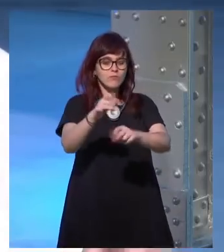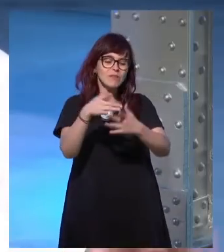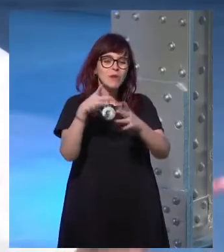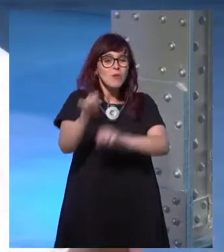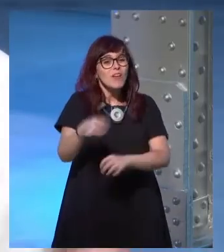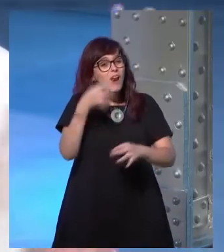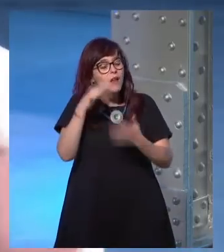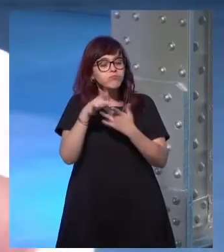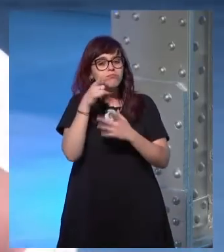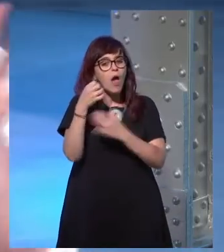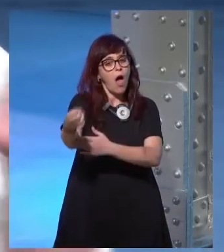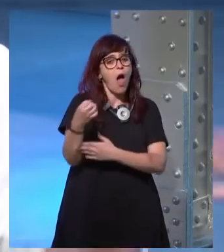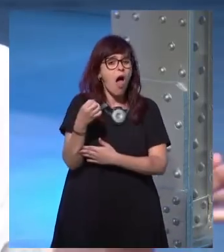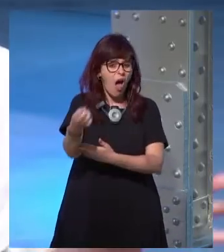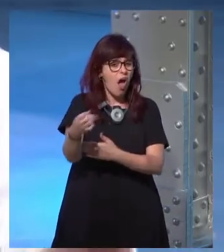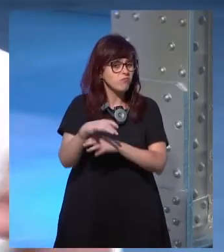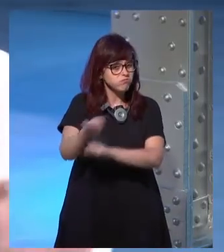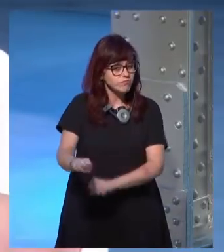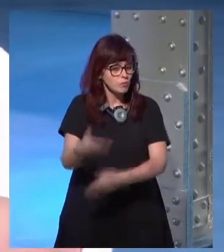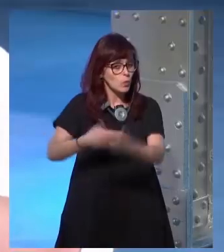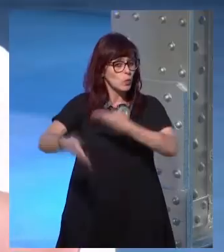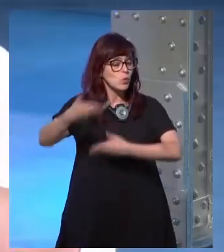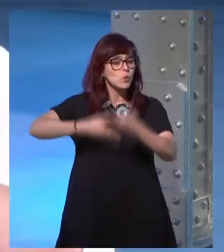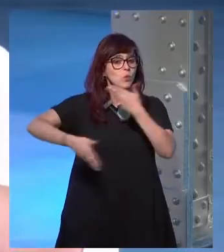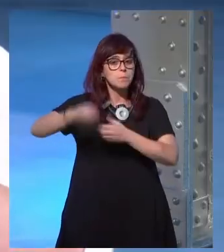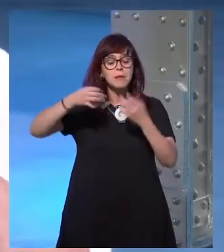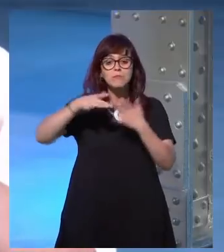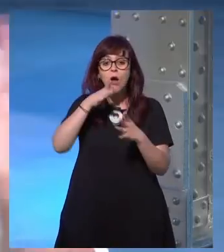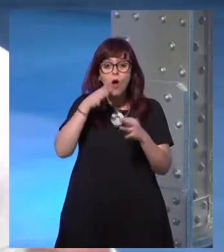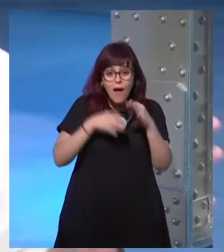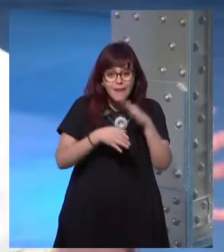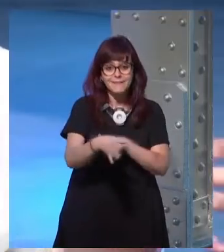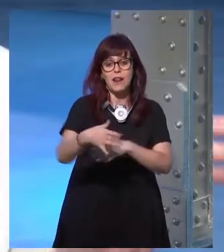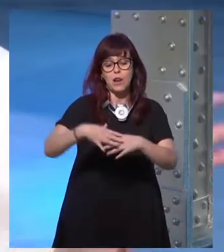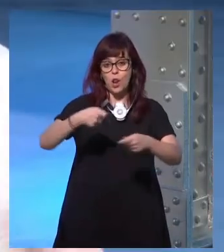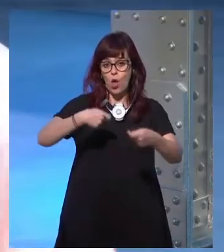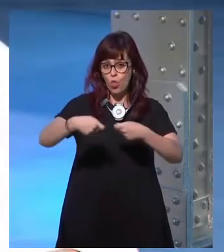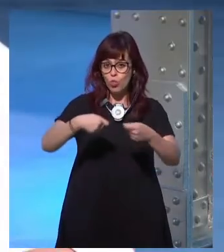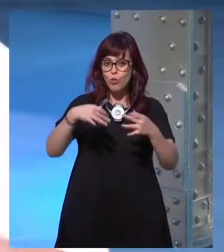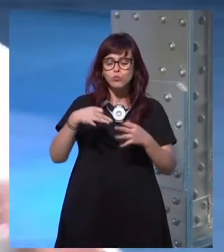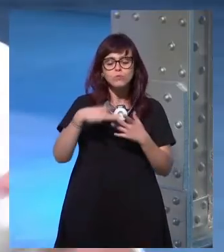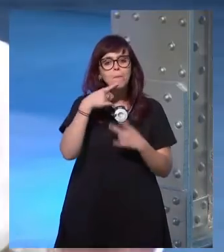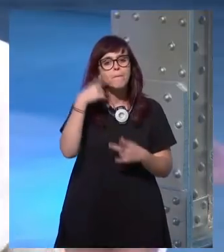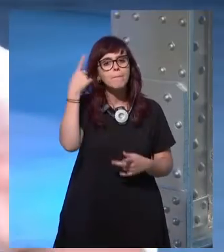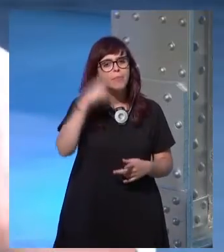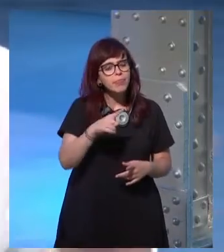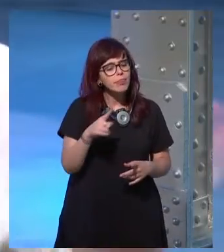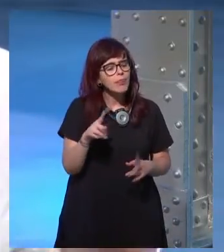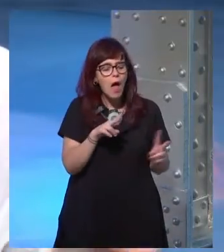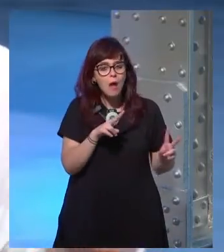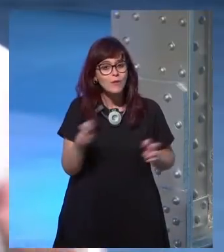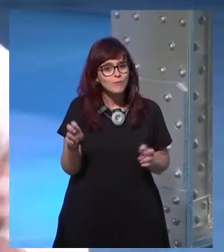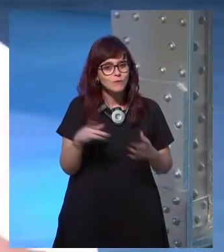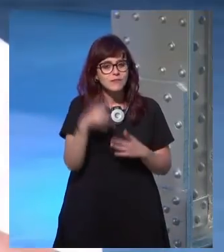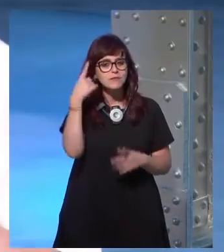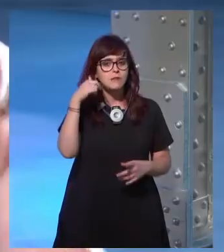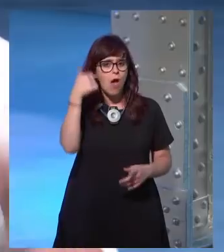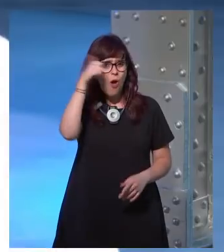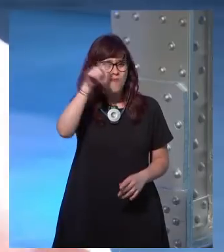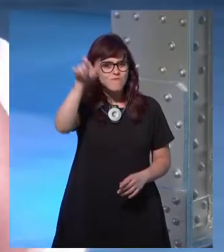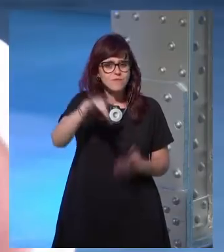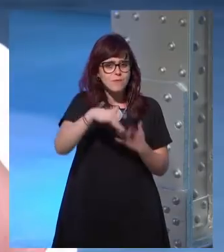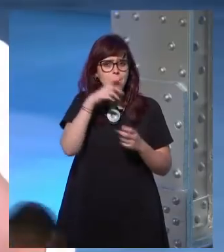I knew who like the bad guys were, and it was just like, stay away from those people, many of whom we have gotten rid of